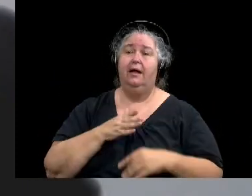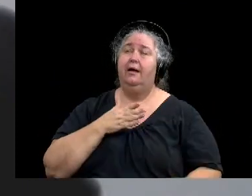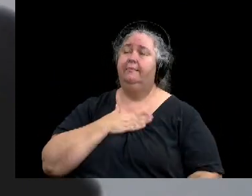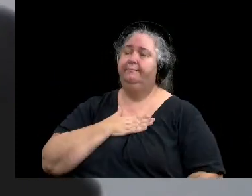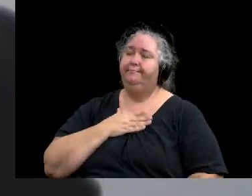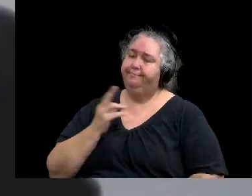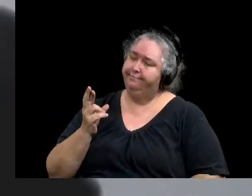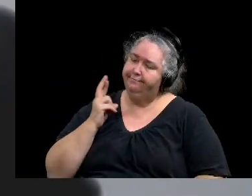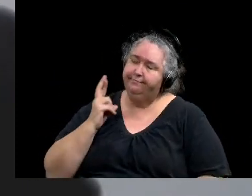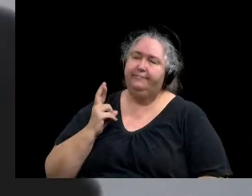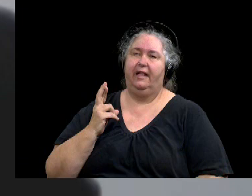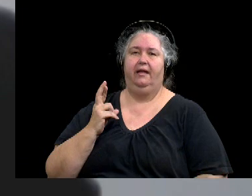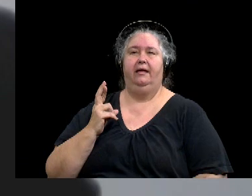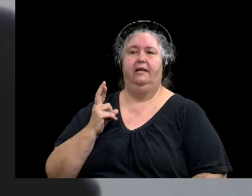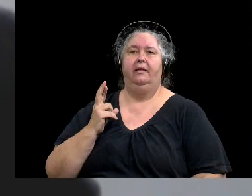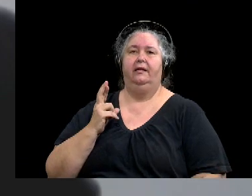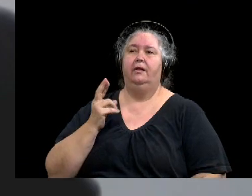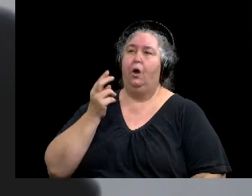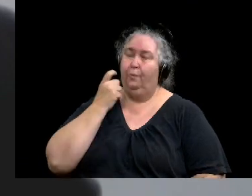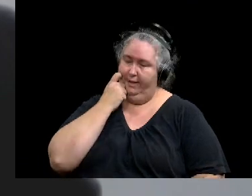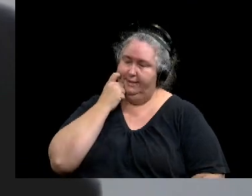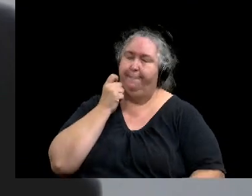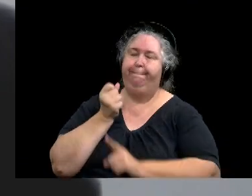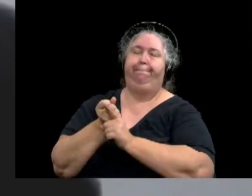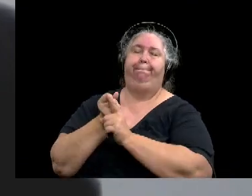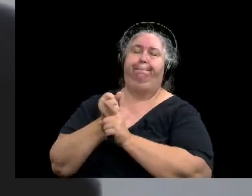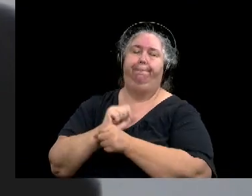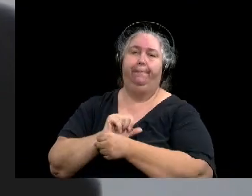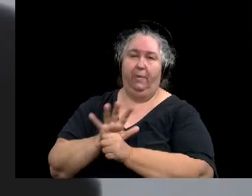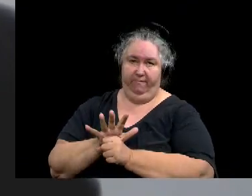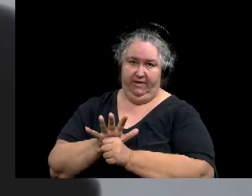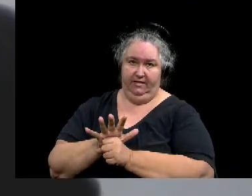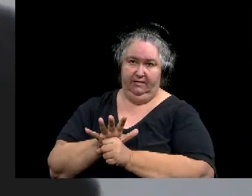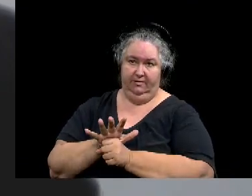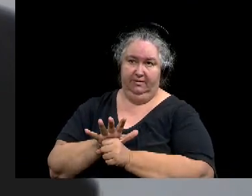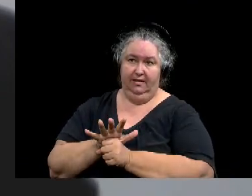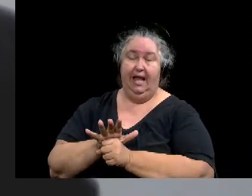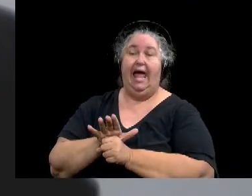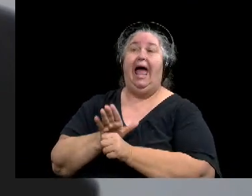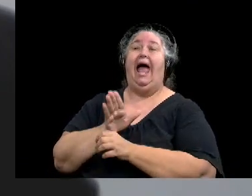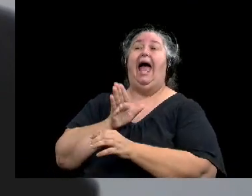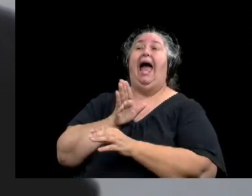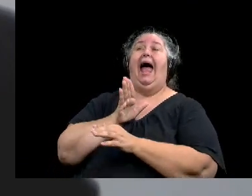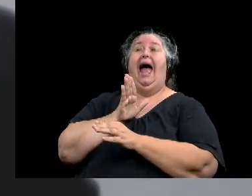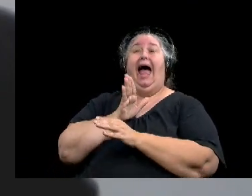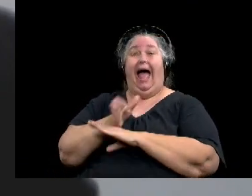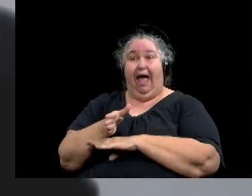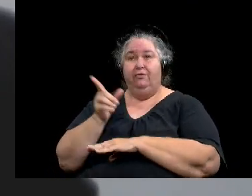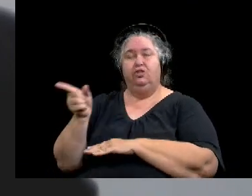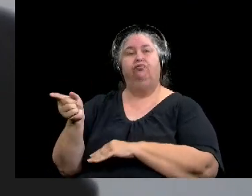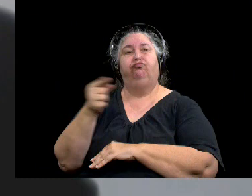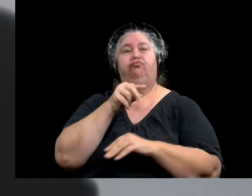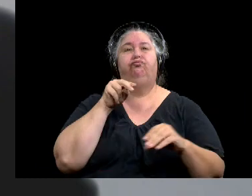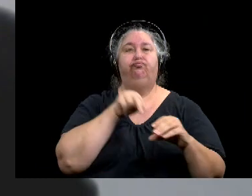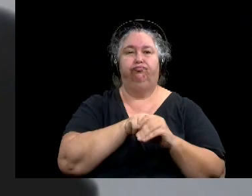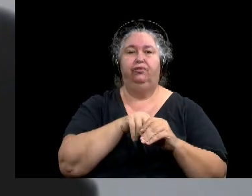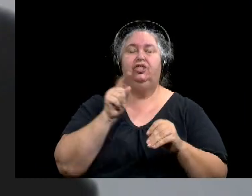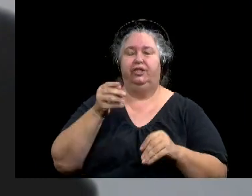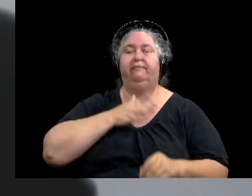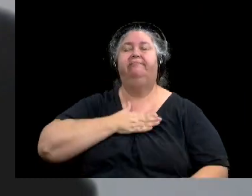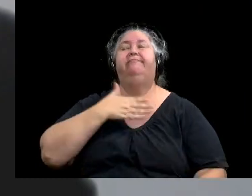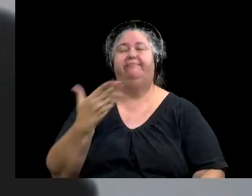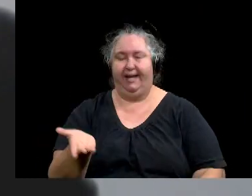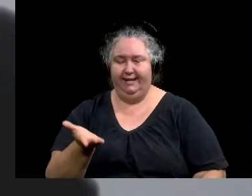mine recently contracted COVID, and it was only after she was hospitalized that she confided in me that she